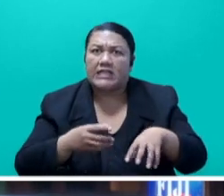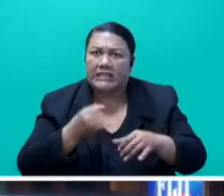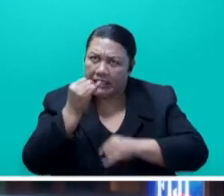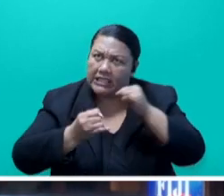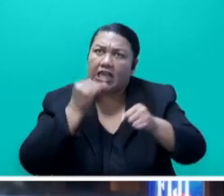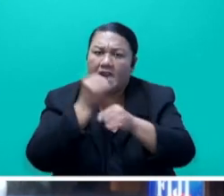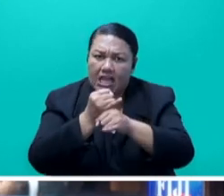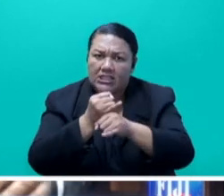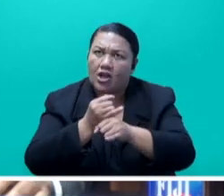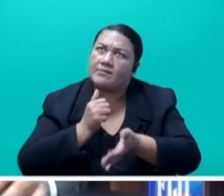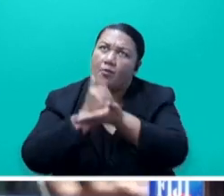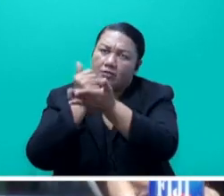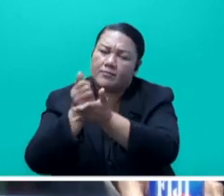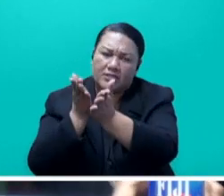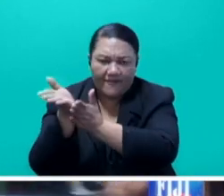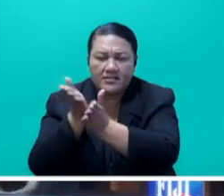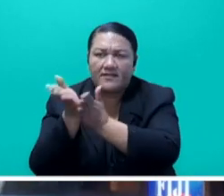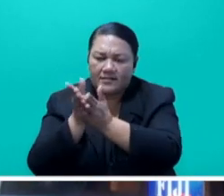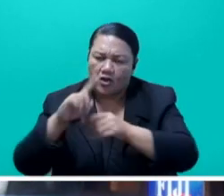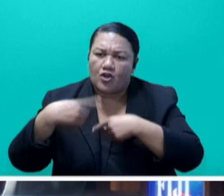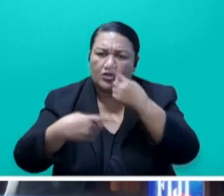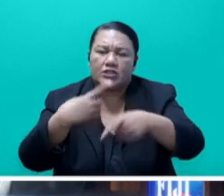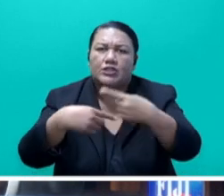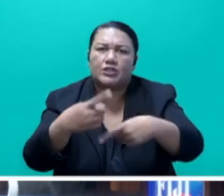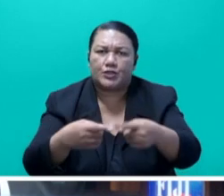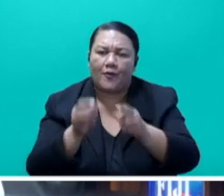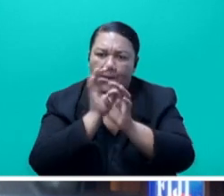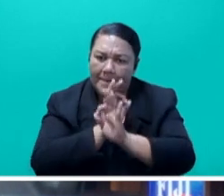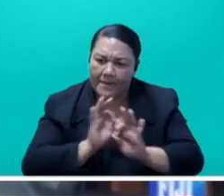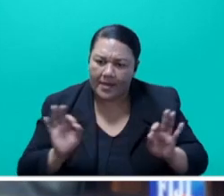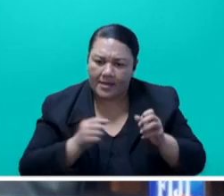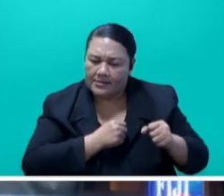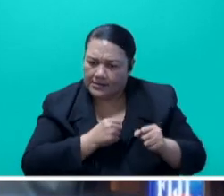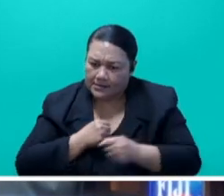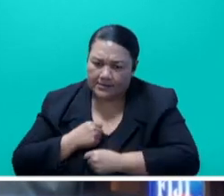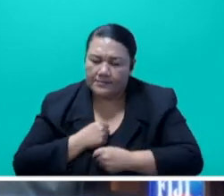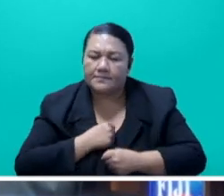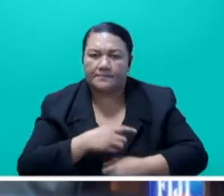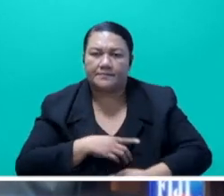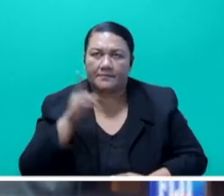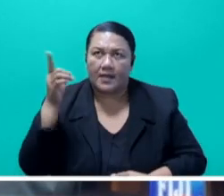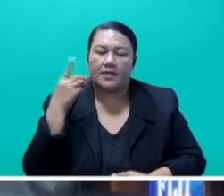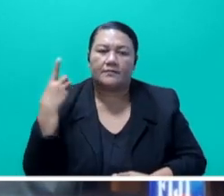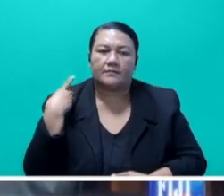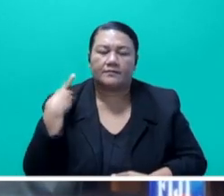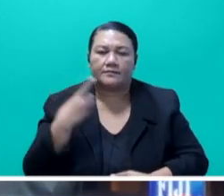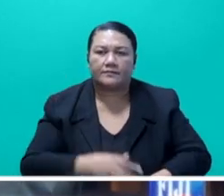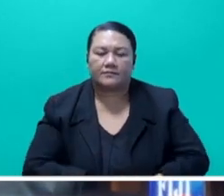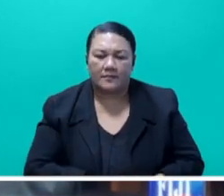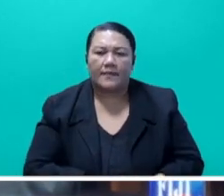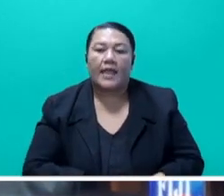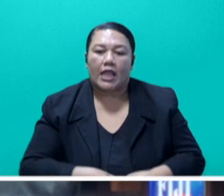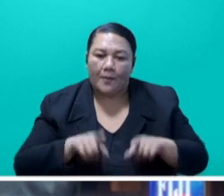peacekeeping operations in line with the government's foreign commitment on maintaining world